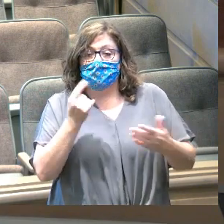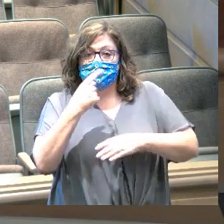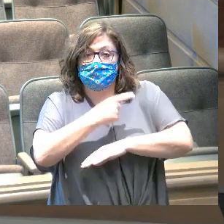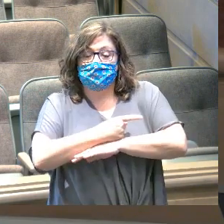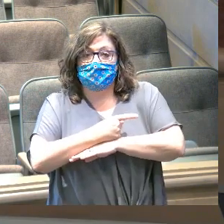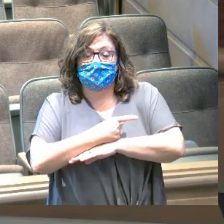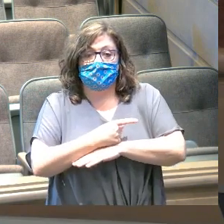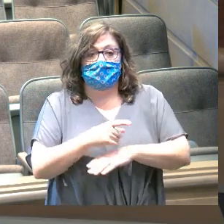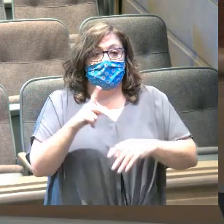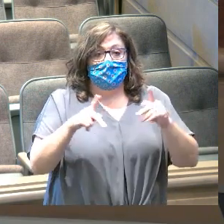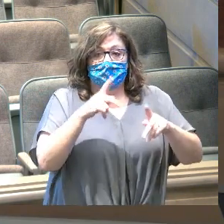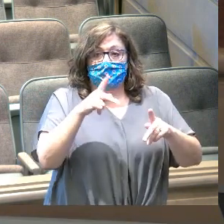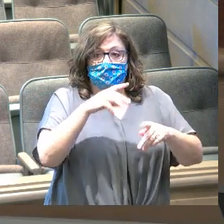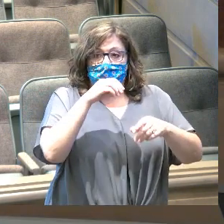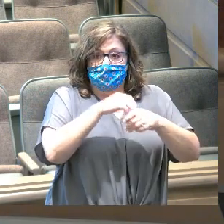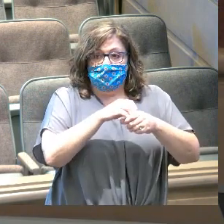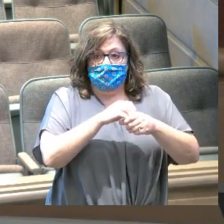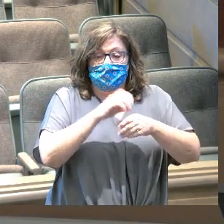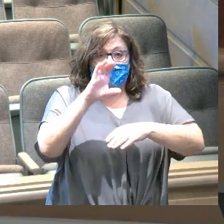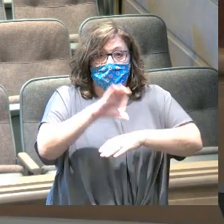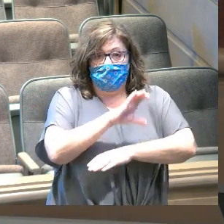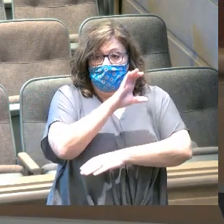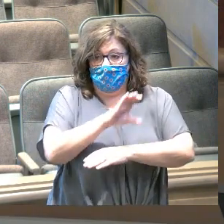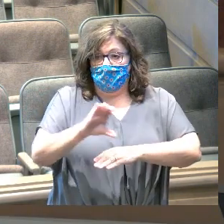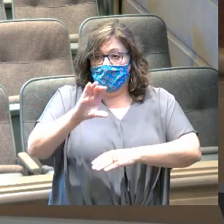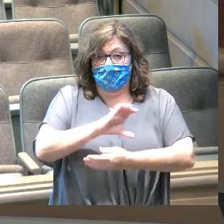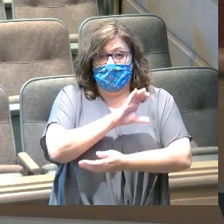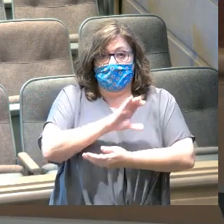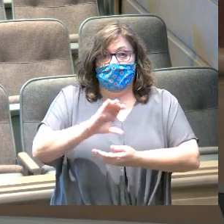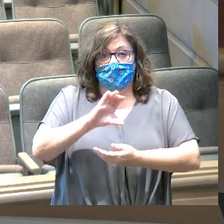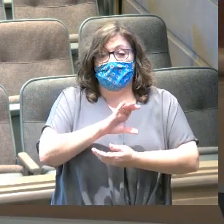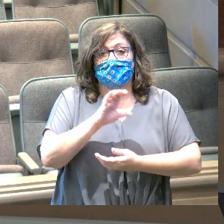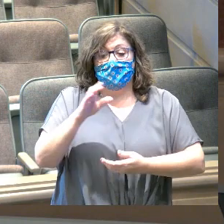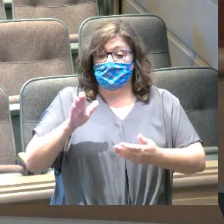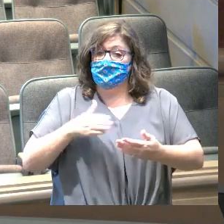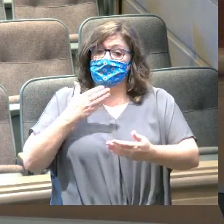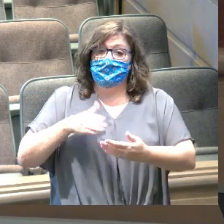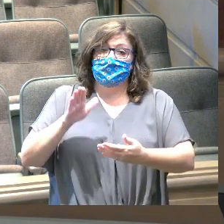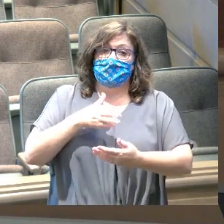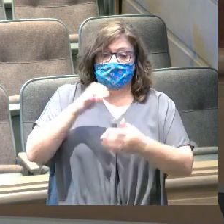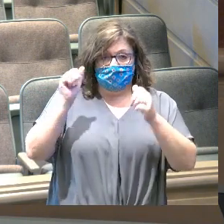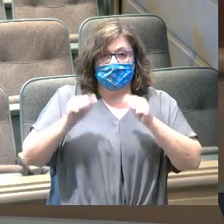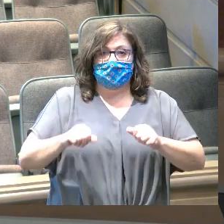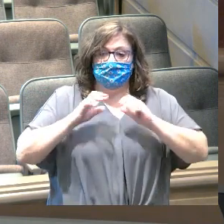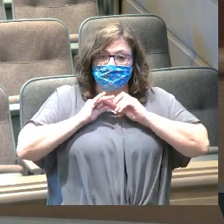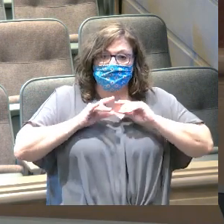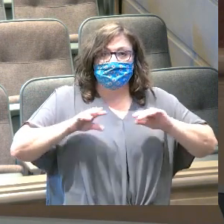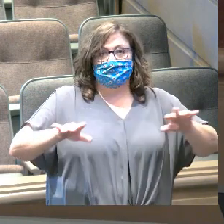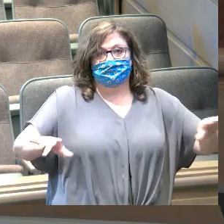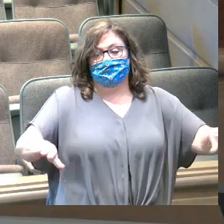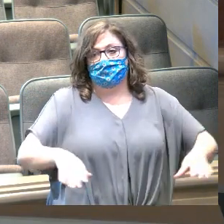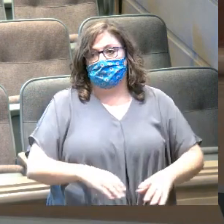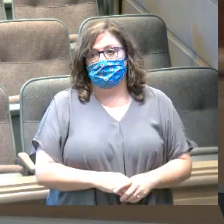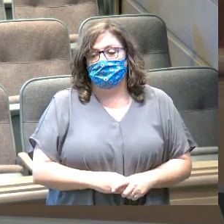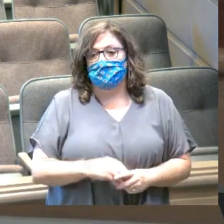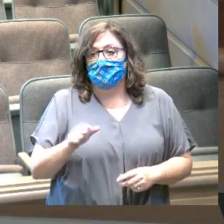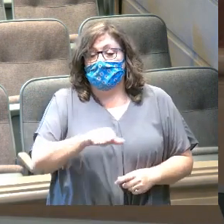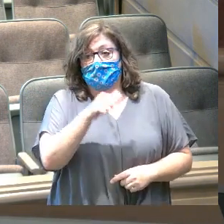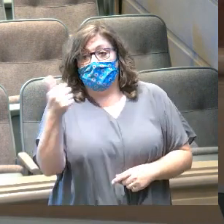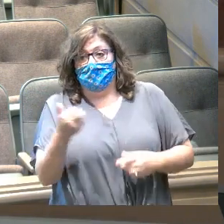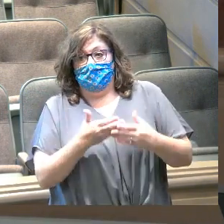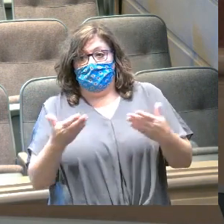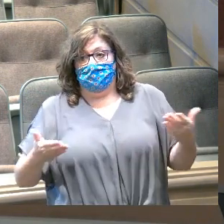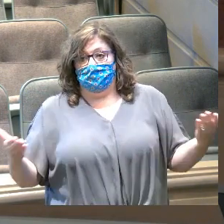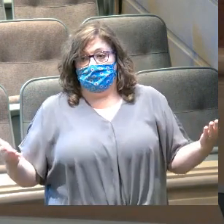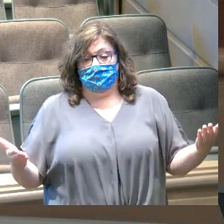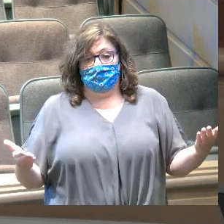individuals in a choir can infect one another. Singing is one way that people can infect others. Another thing that came out